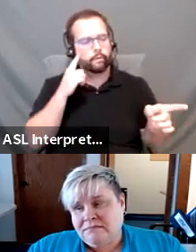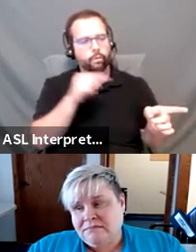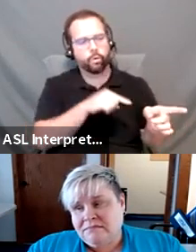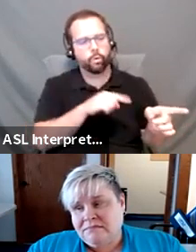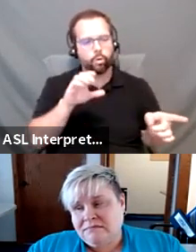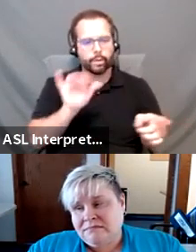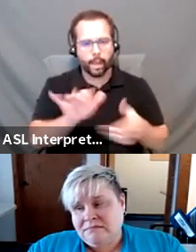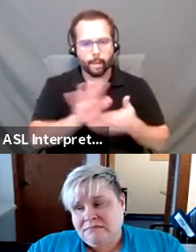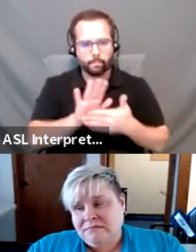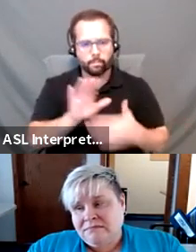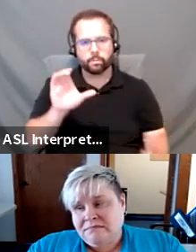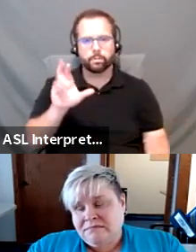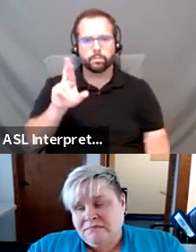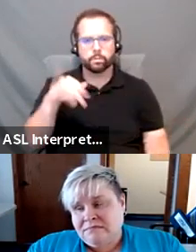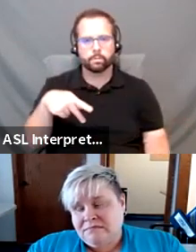clear up